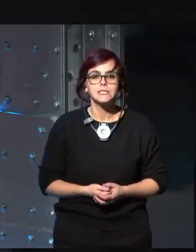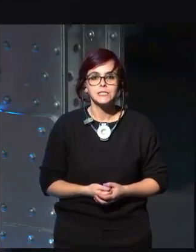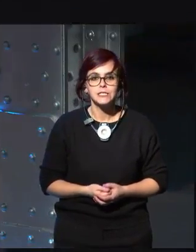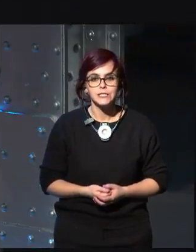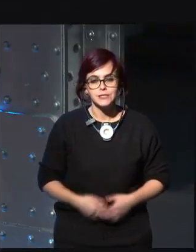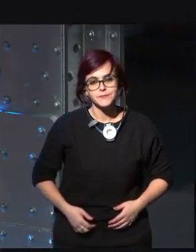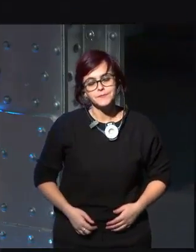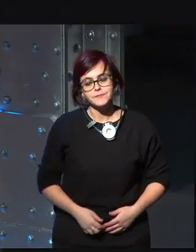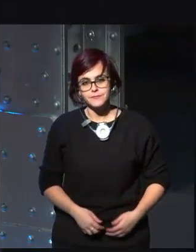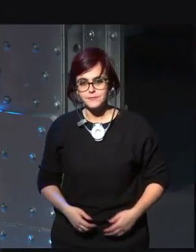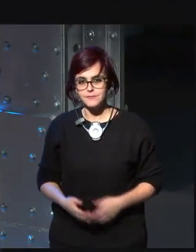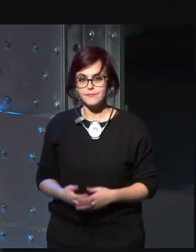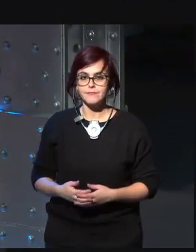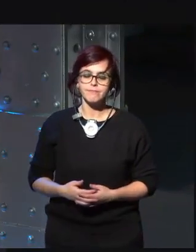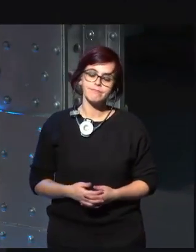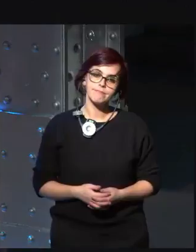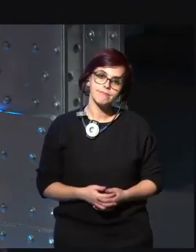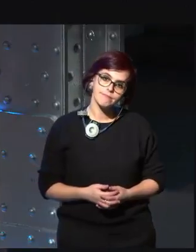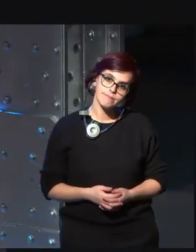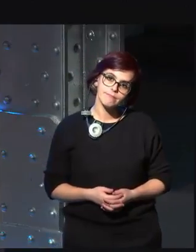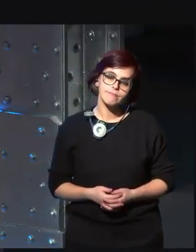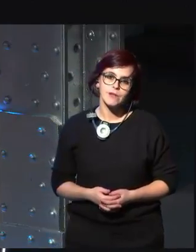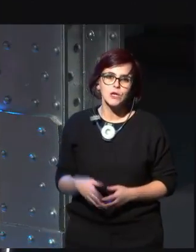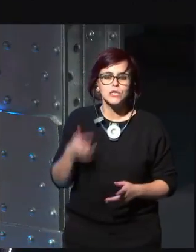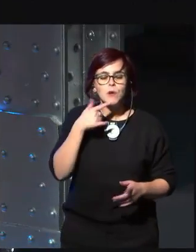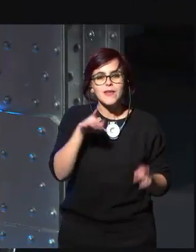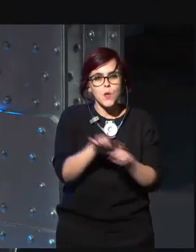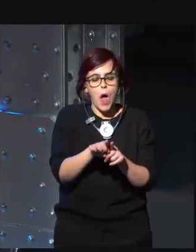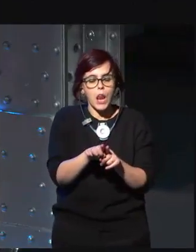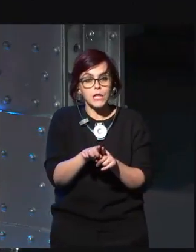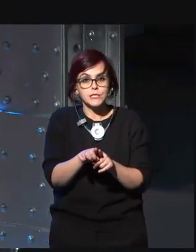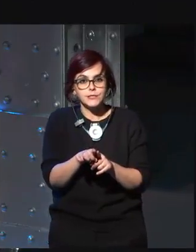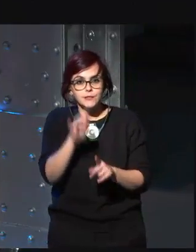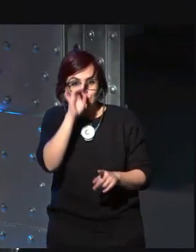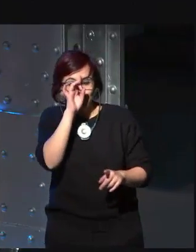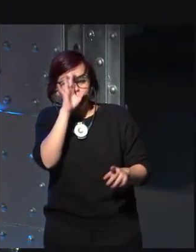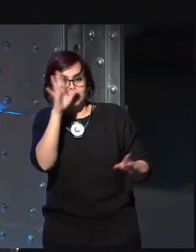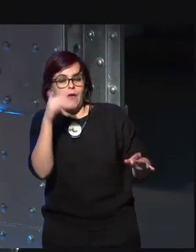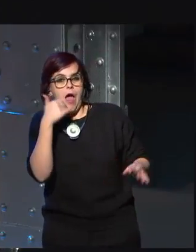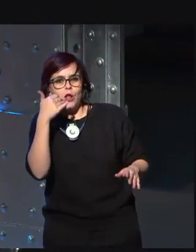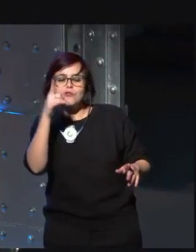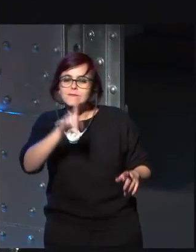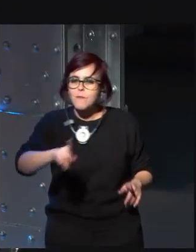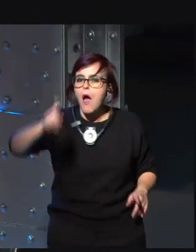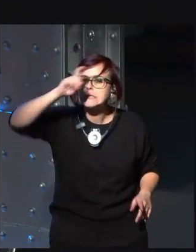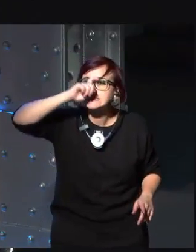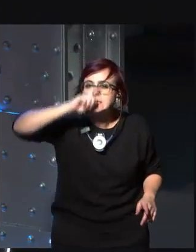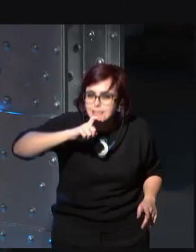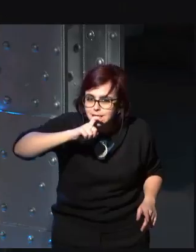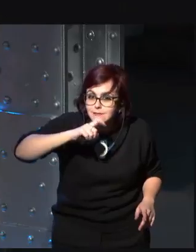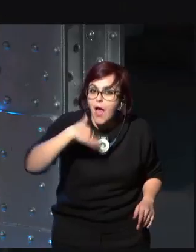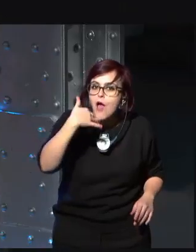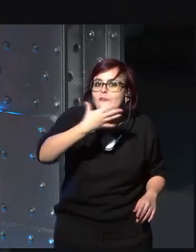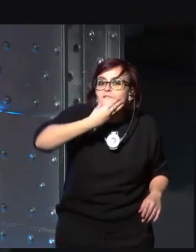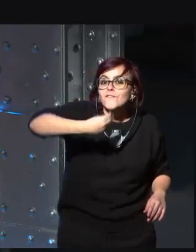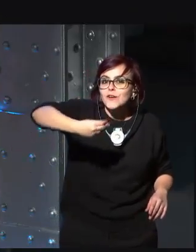This wasn't so much as a surprise as just a reminder that how beautiful those artifacts were. I mean, you